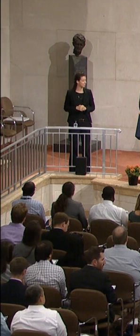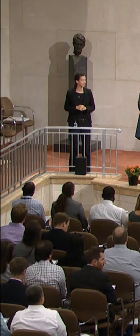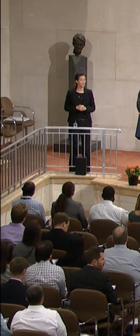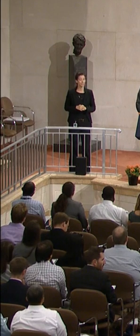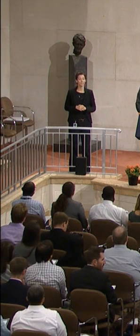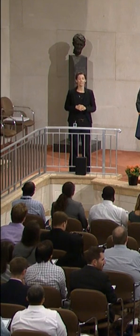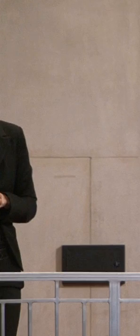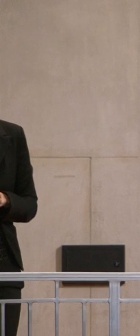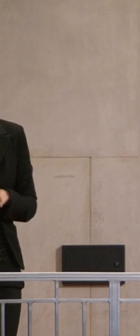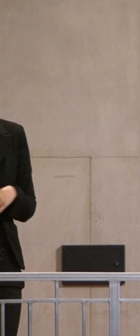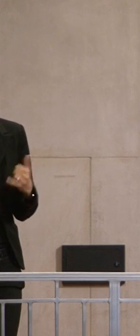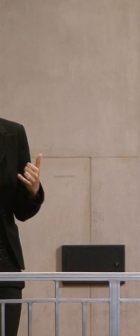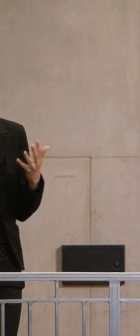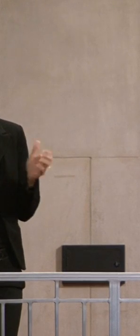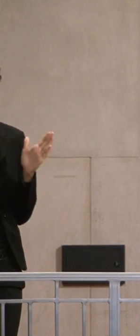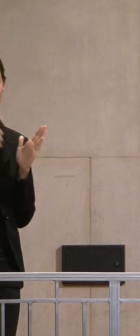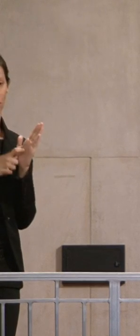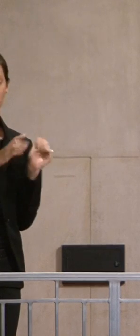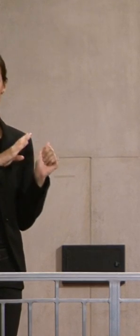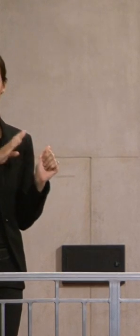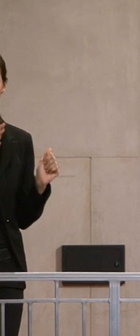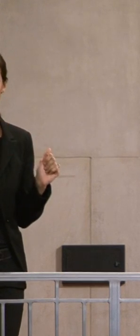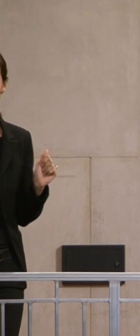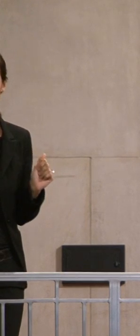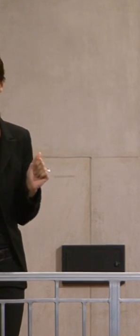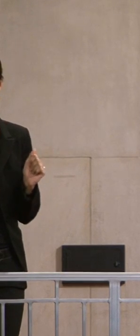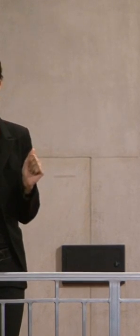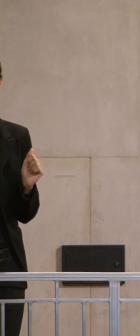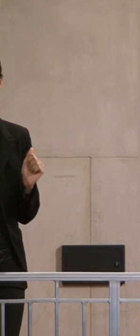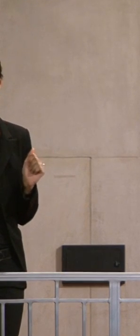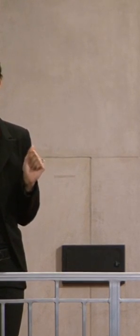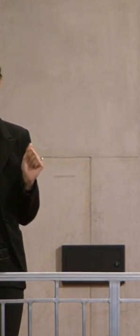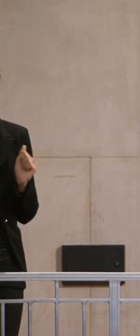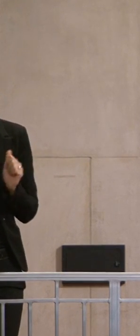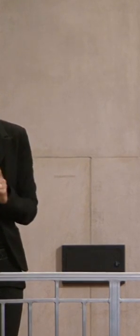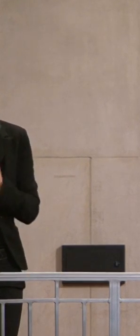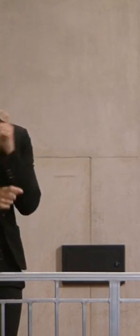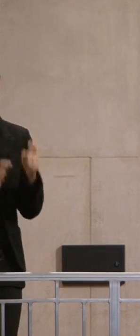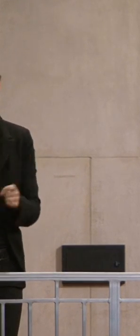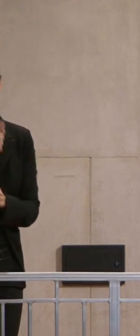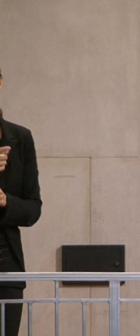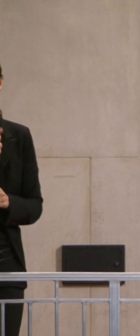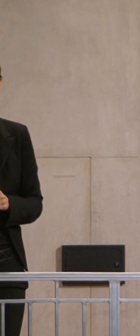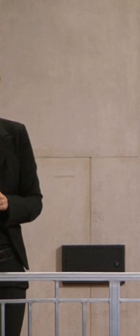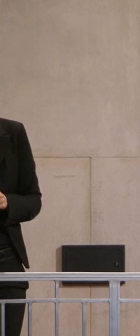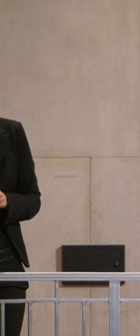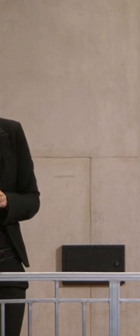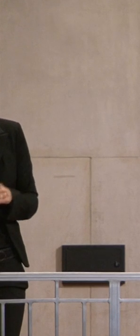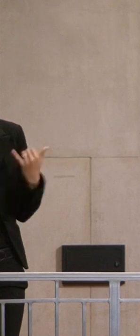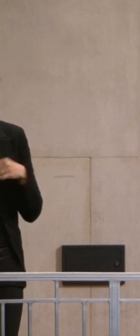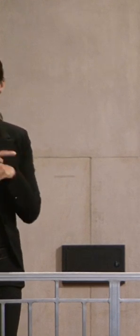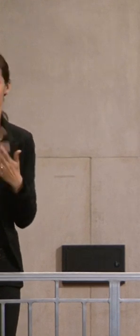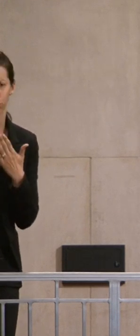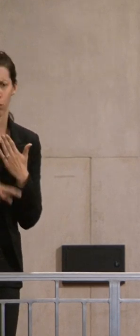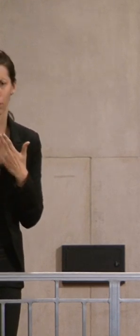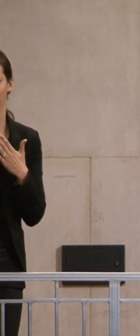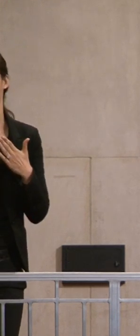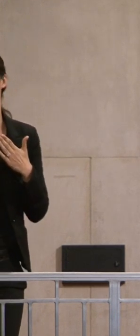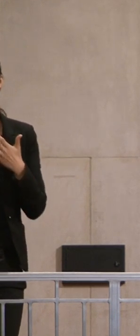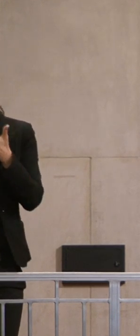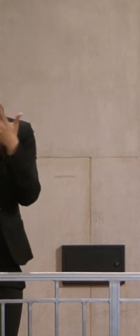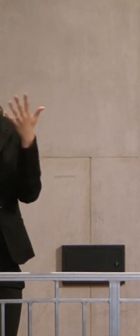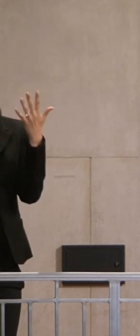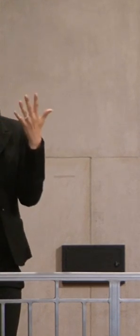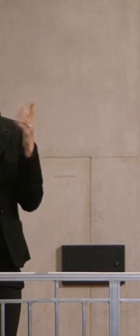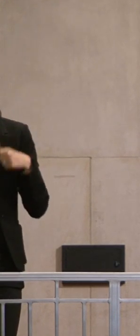Finally, I would like to acknowledge the Board of Directors of DOJ Pride, who contributed not only to the efforts behind today's program, but all year to